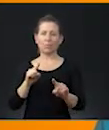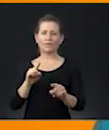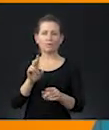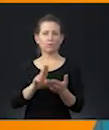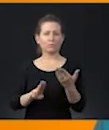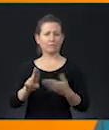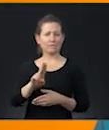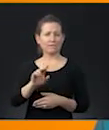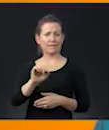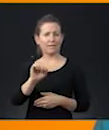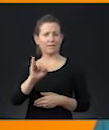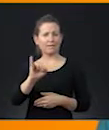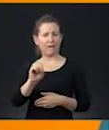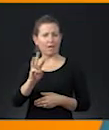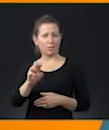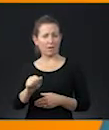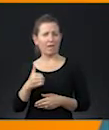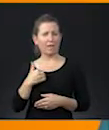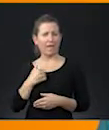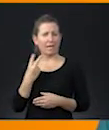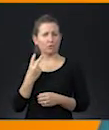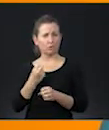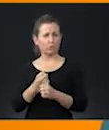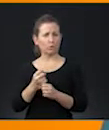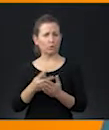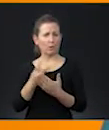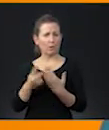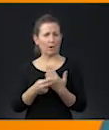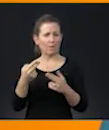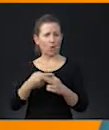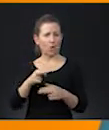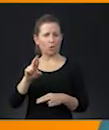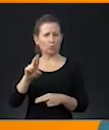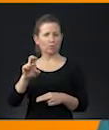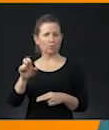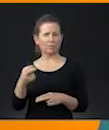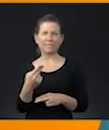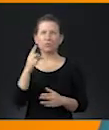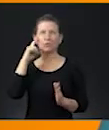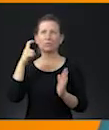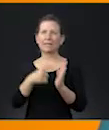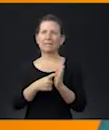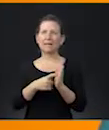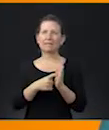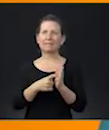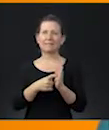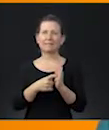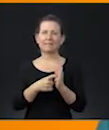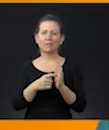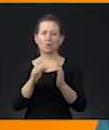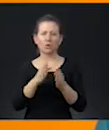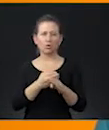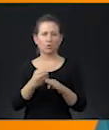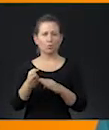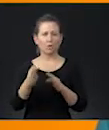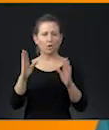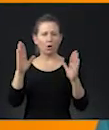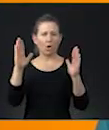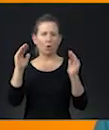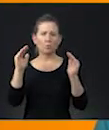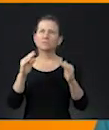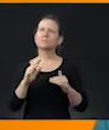Iowa, took a part of a 2-year program called REACH, which stands for Recognizing Career Hopes